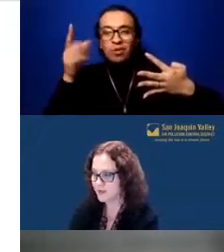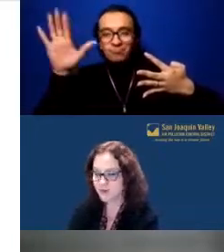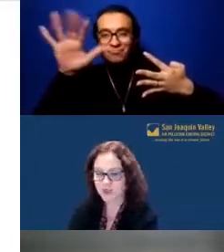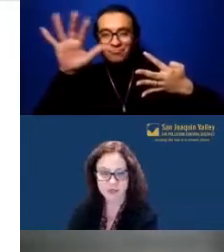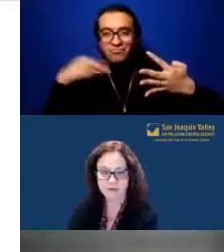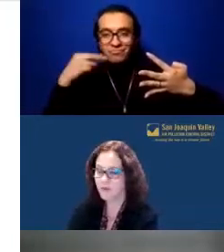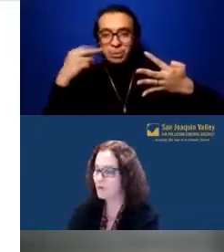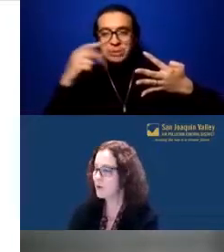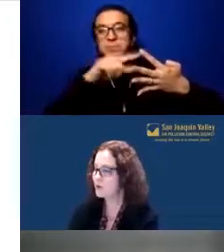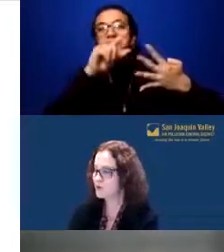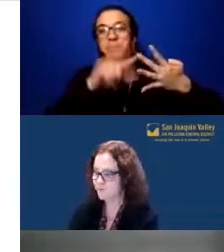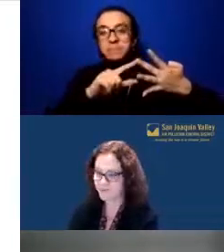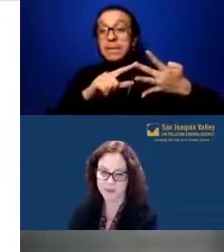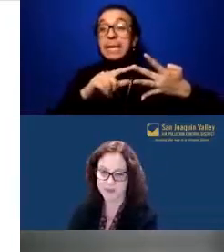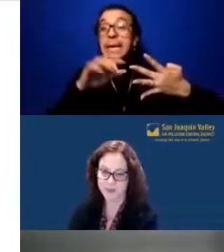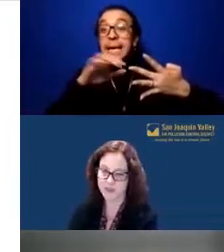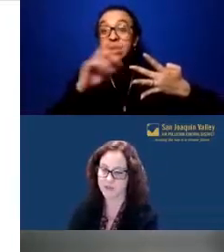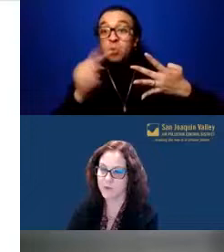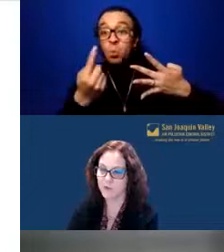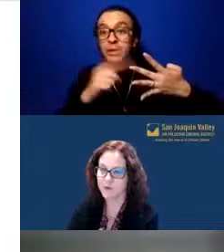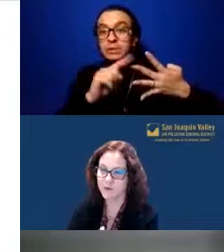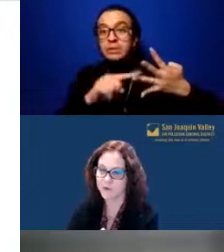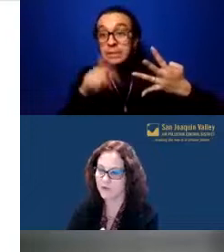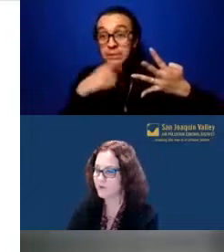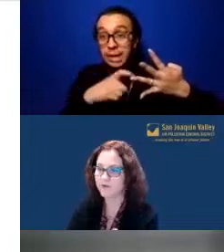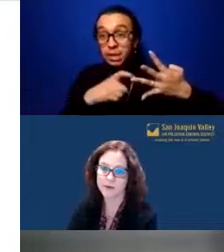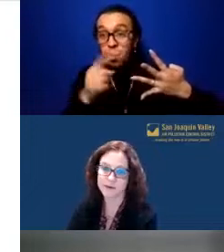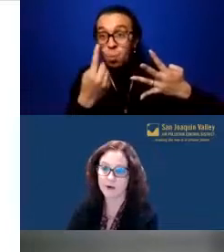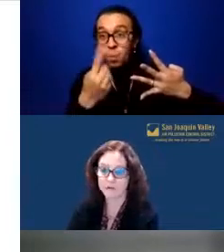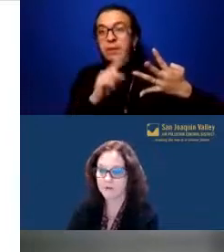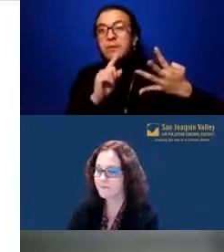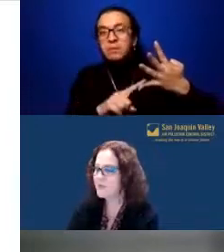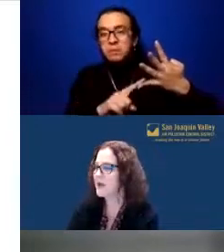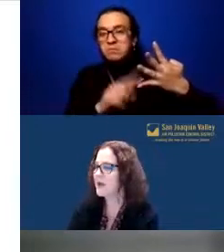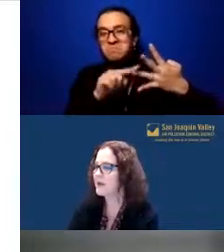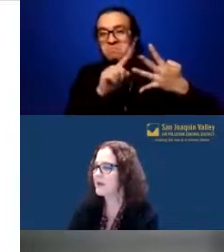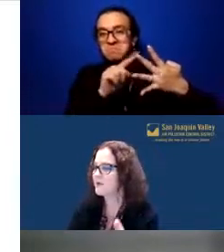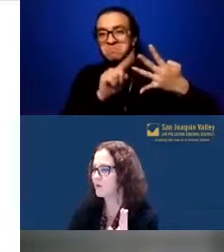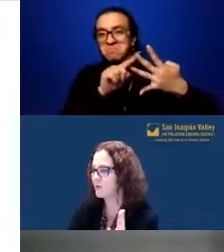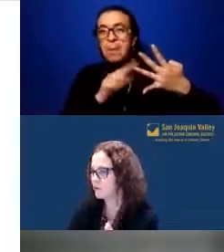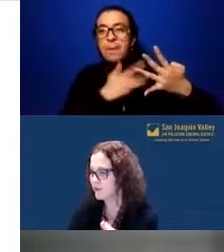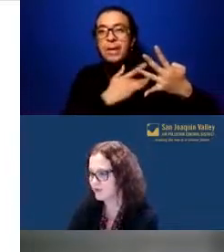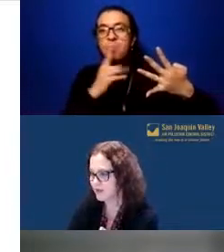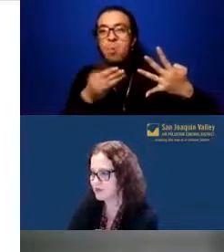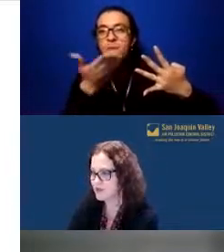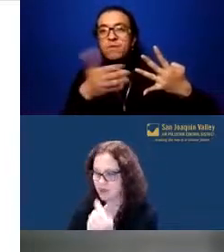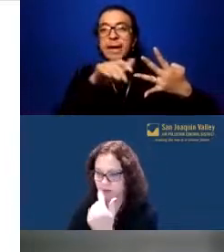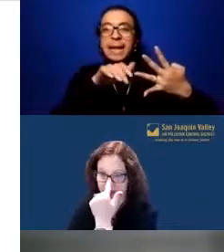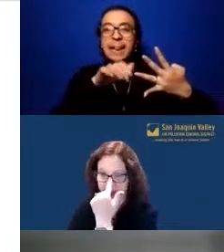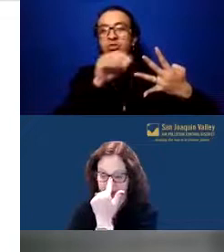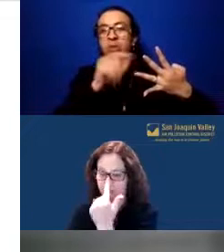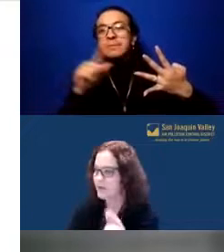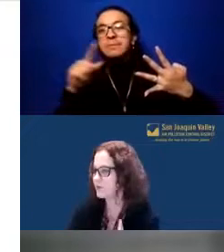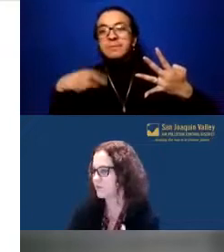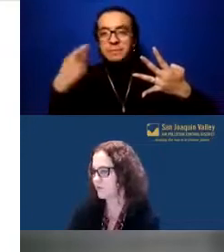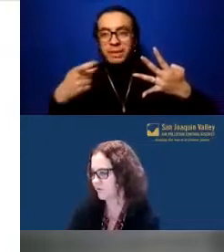in the English channel or put yourself in the Spanish channel. Those are the only two languages we ever offer. And so you can select your channel to